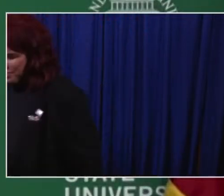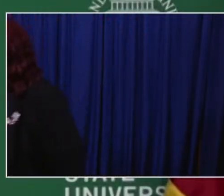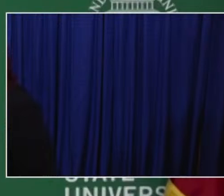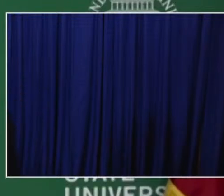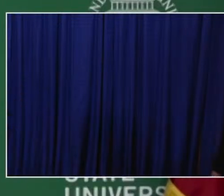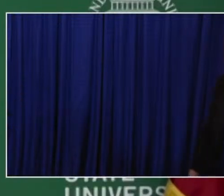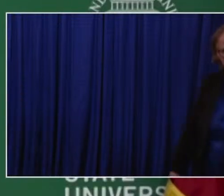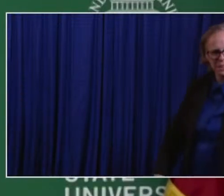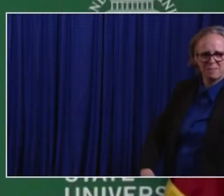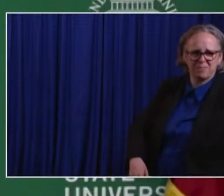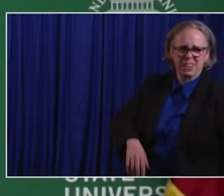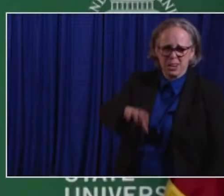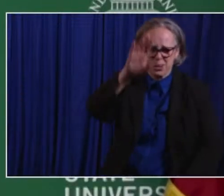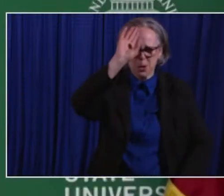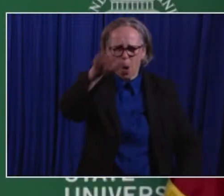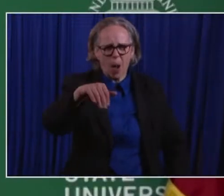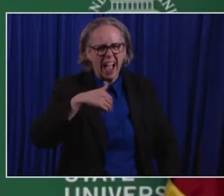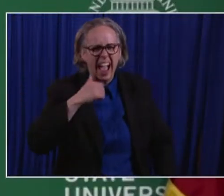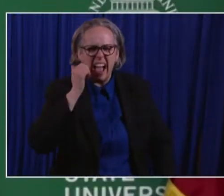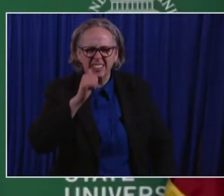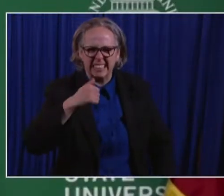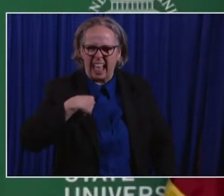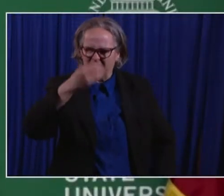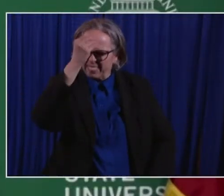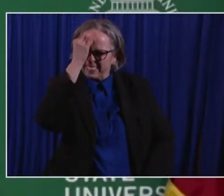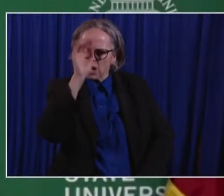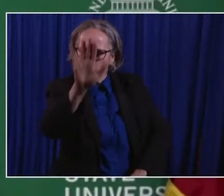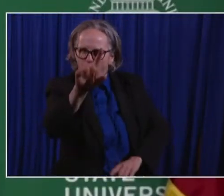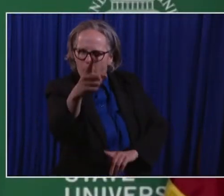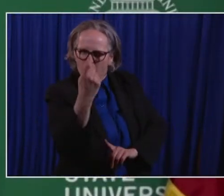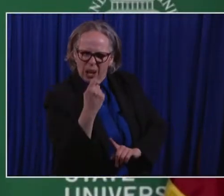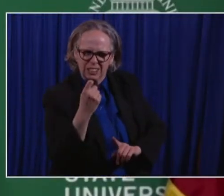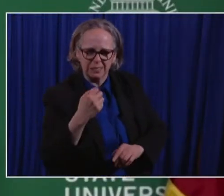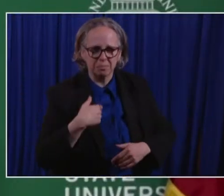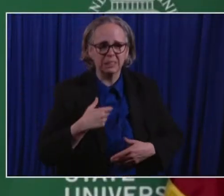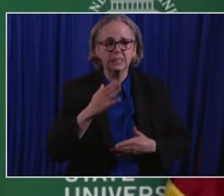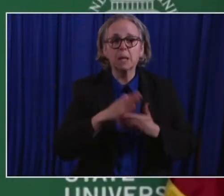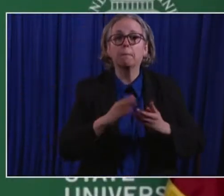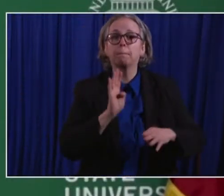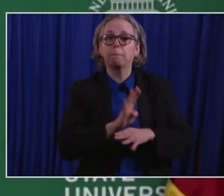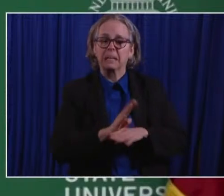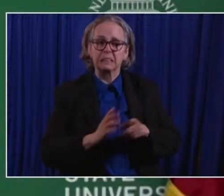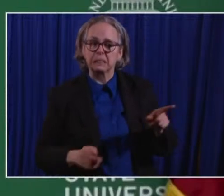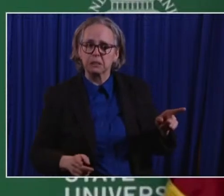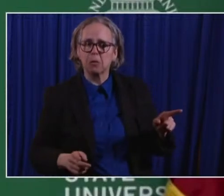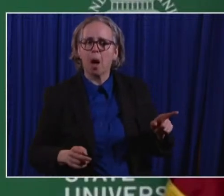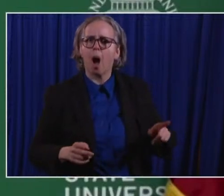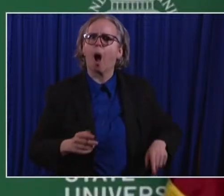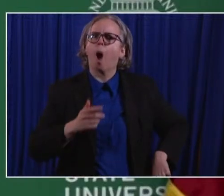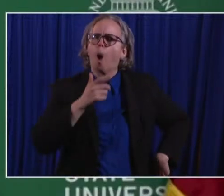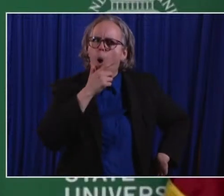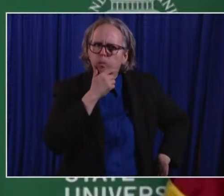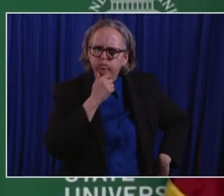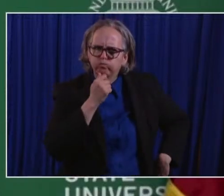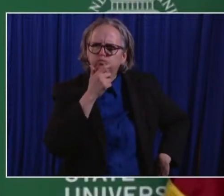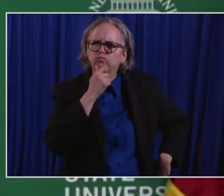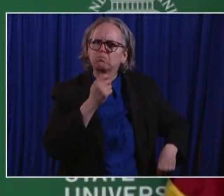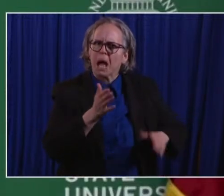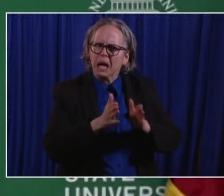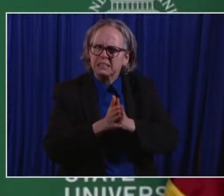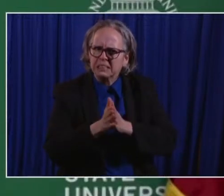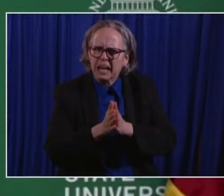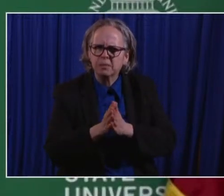do? We know that some businesses are offering incentives to their employees. Sometimes it's cash,